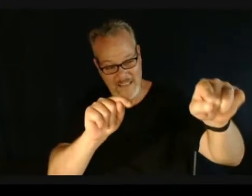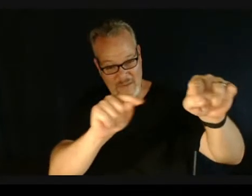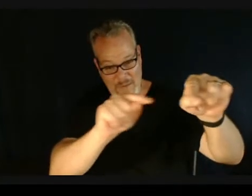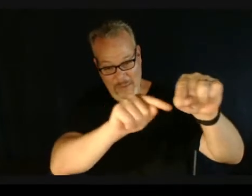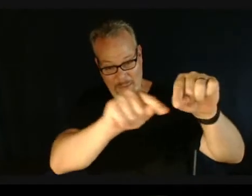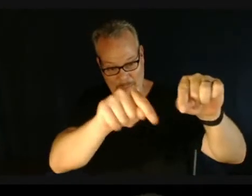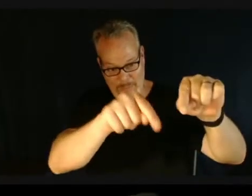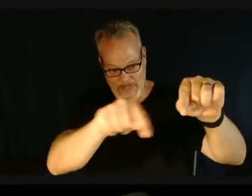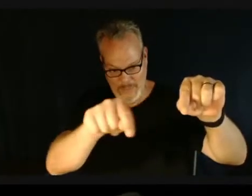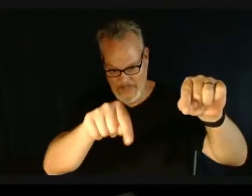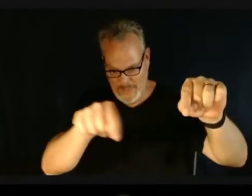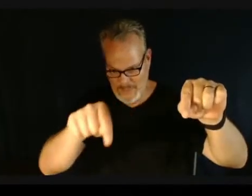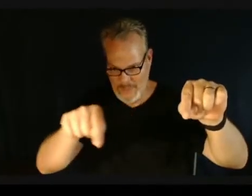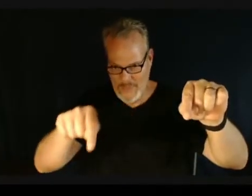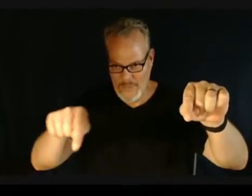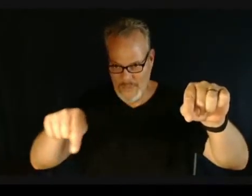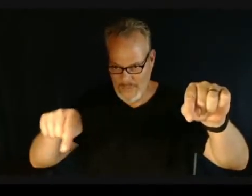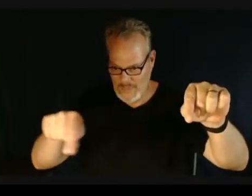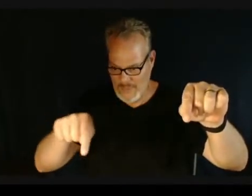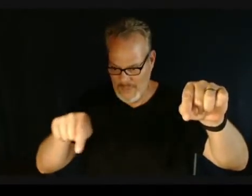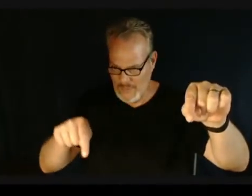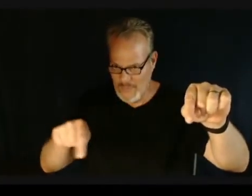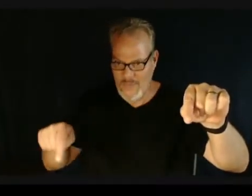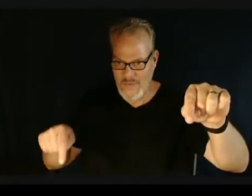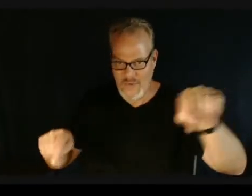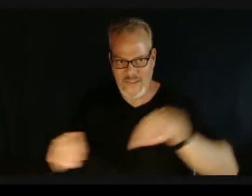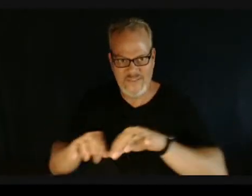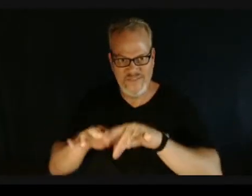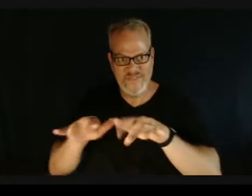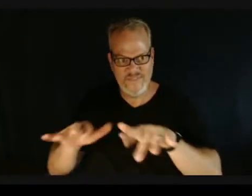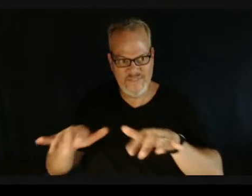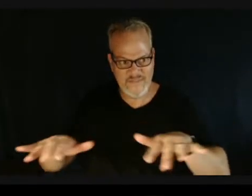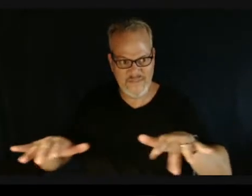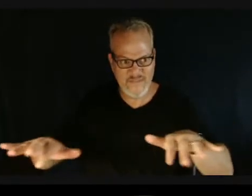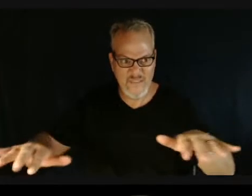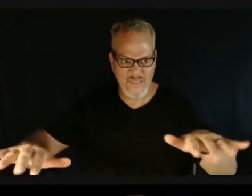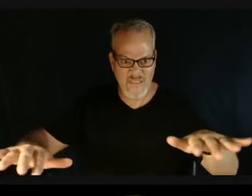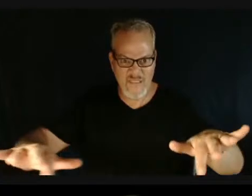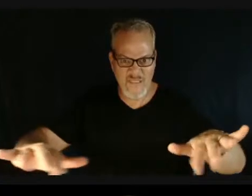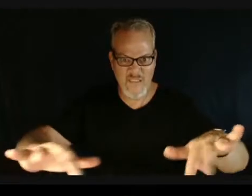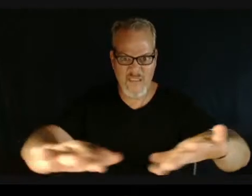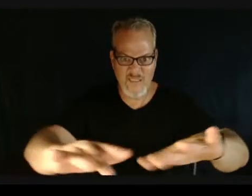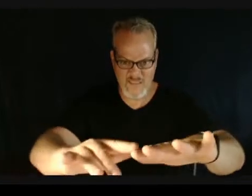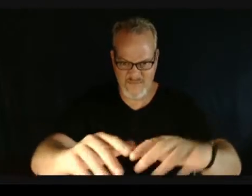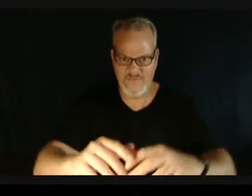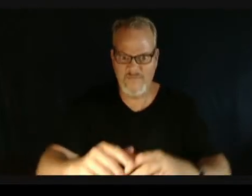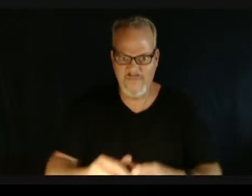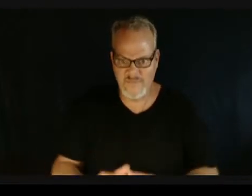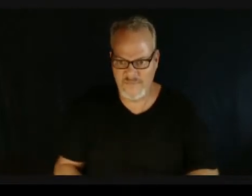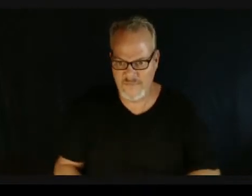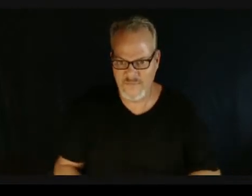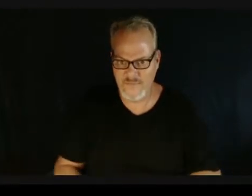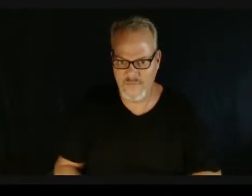its way like that, and then spread its way over here eventually. And there it comes.